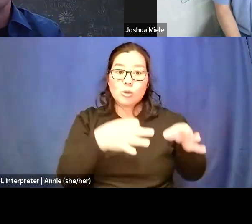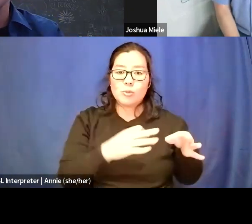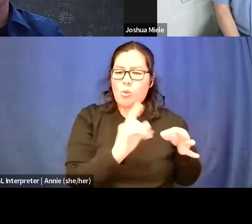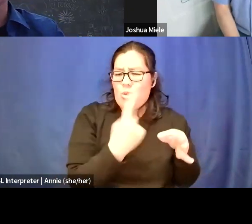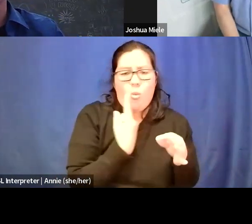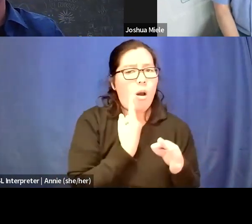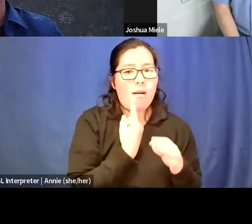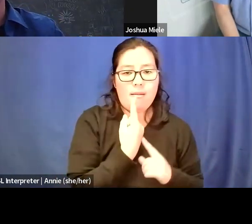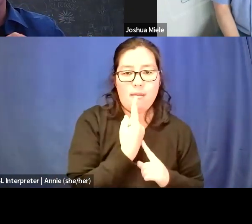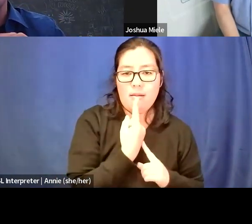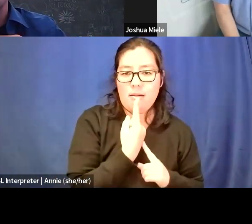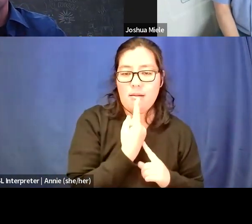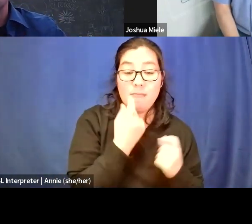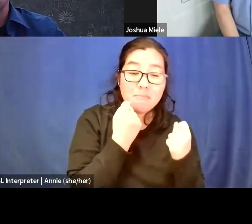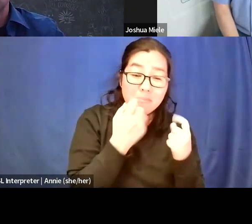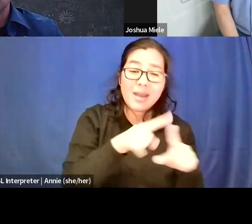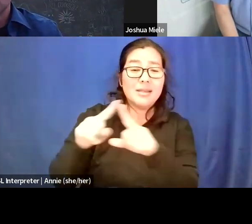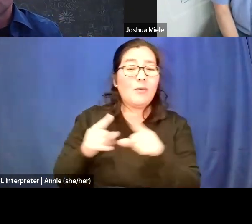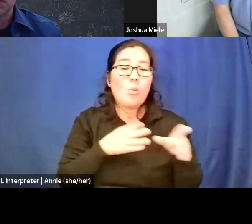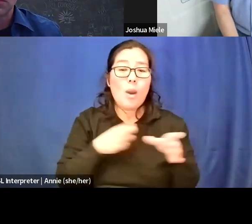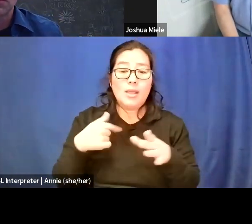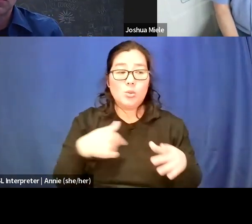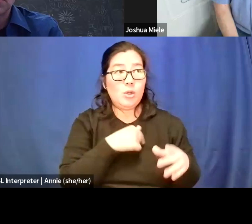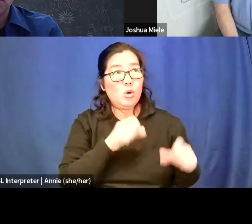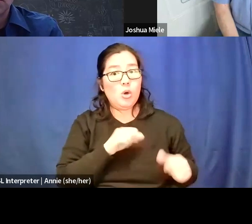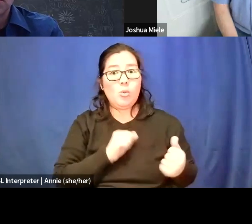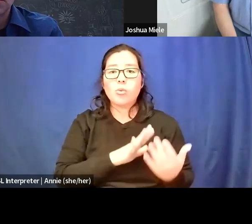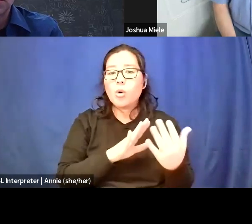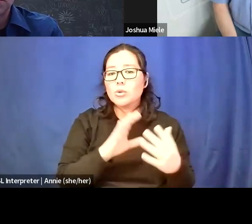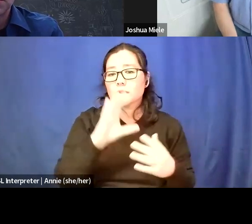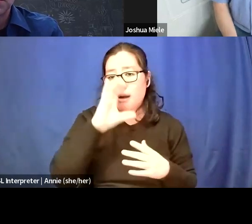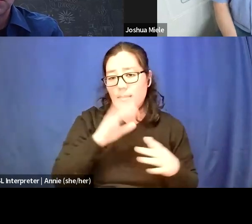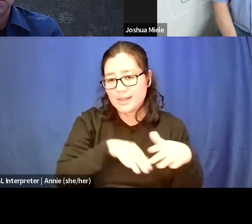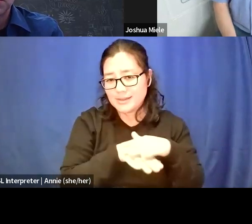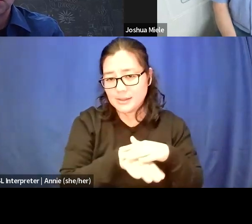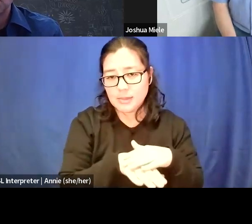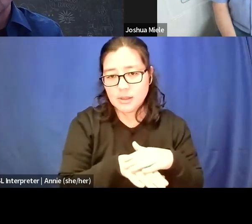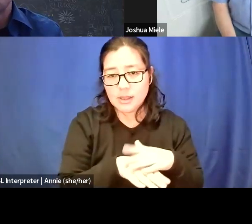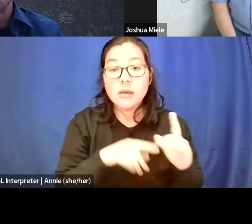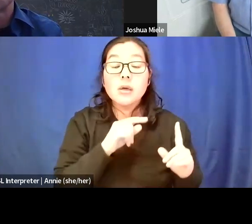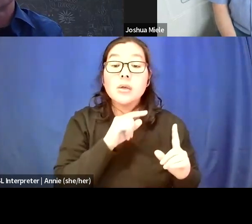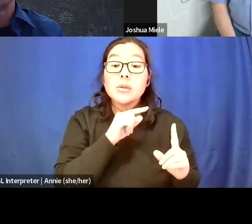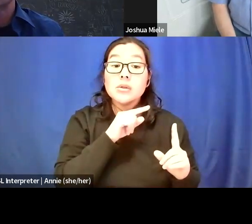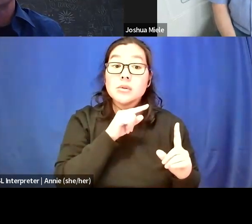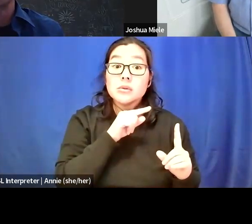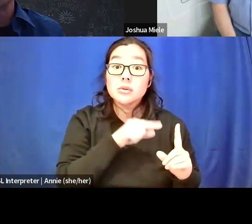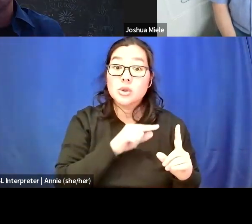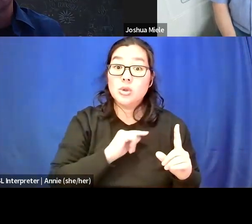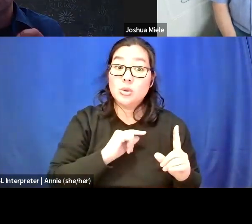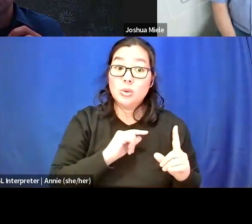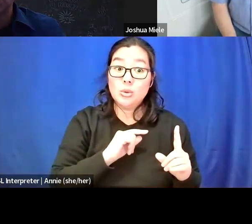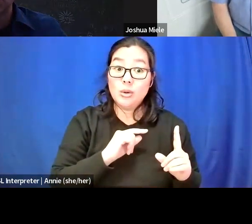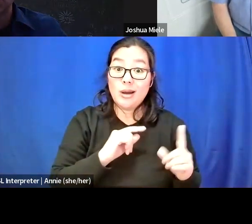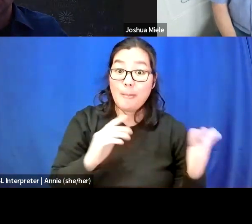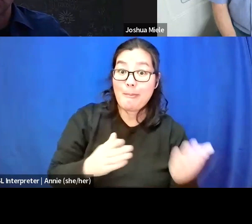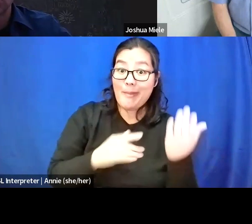of the many ways we could approach comics accessibility. And the fact that you created this tactile to go along